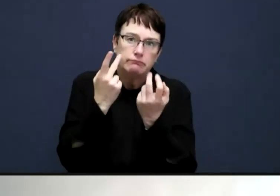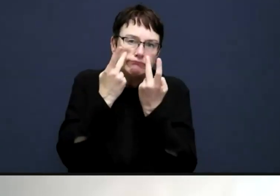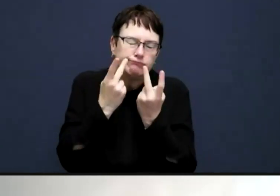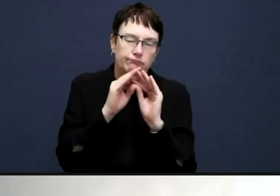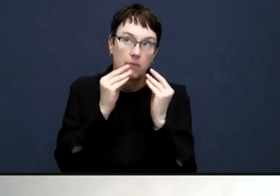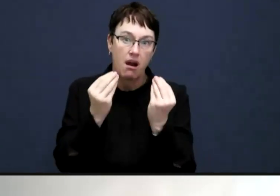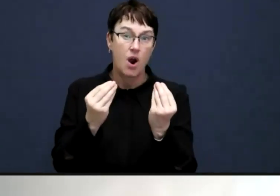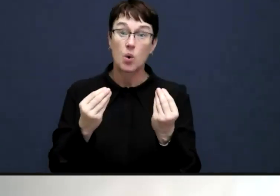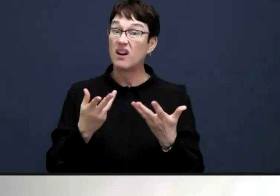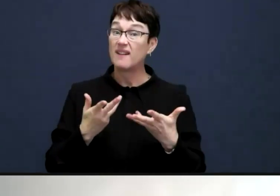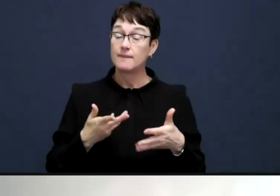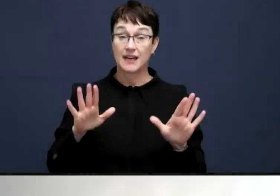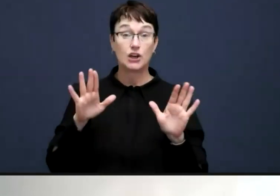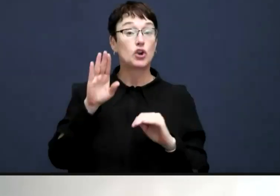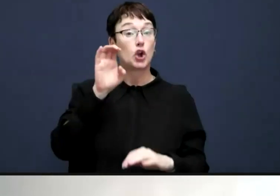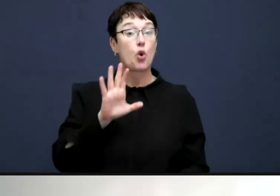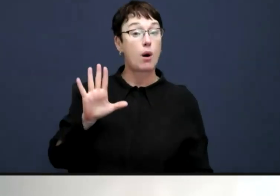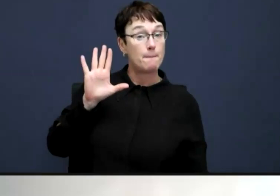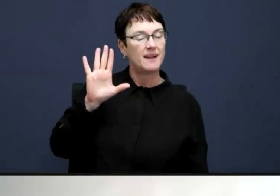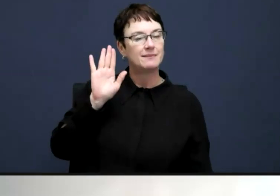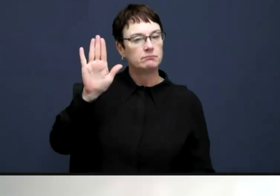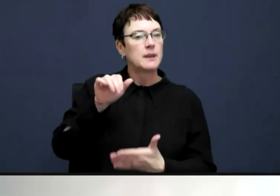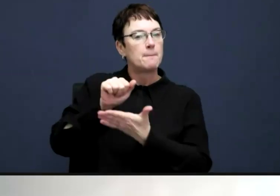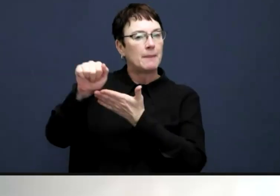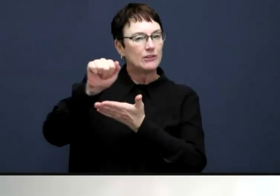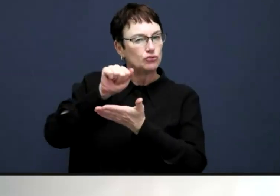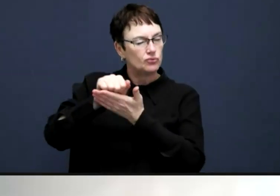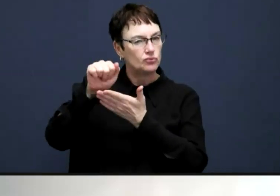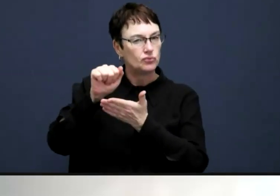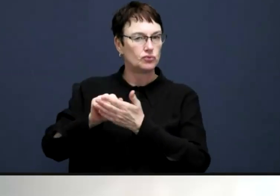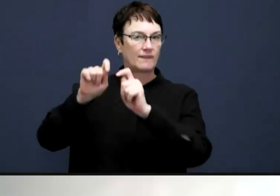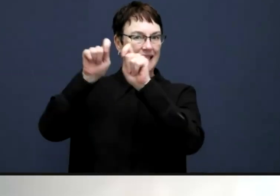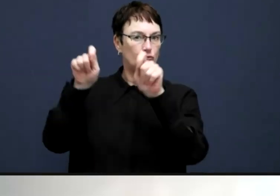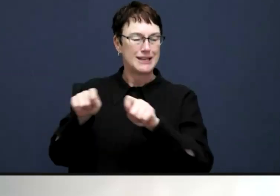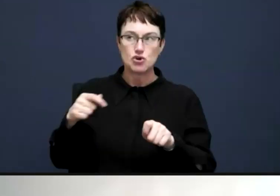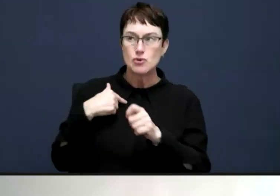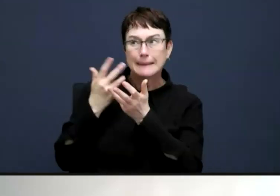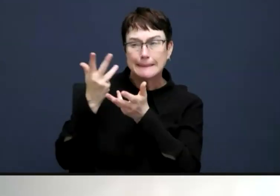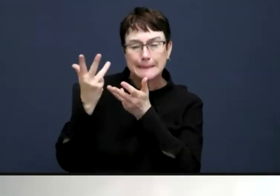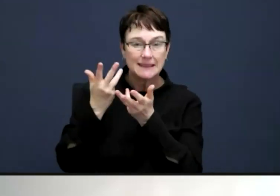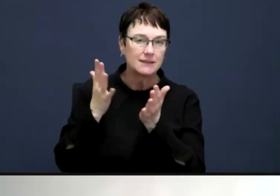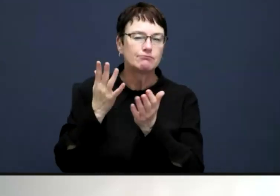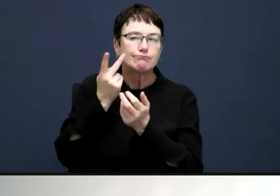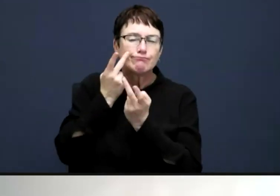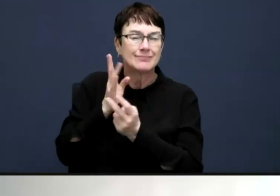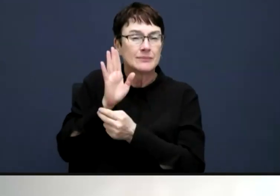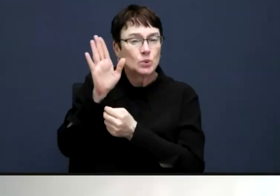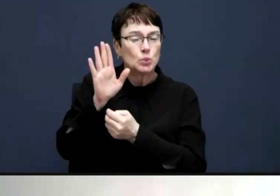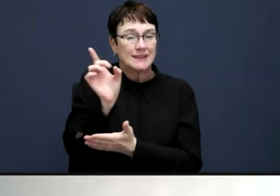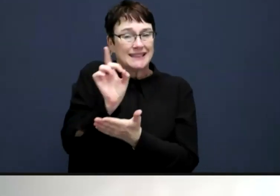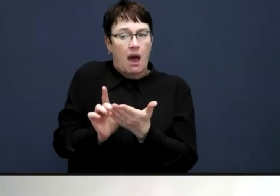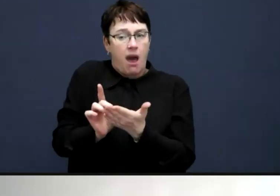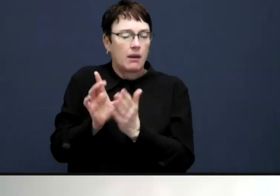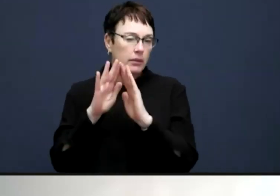European Publishers Federation to address gaps in design in particular for converting